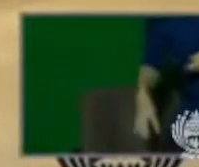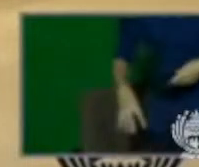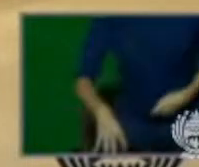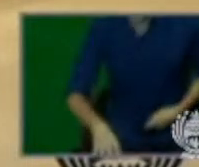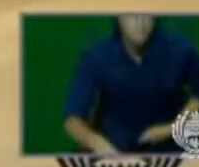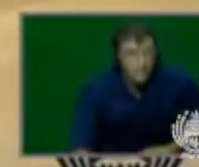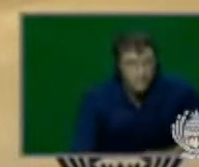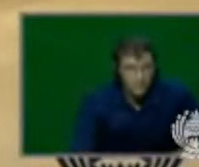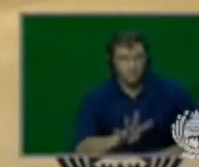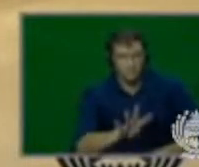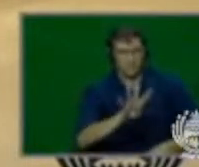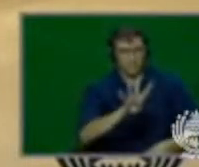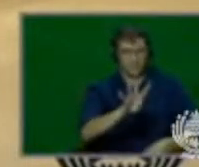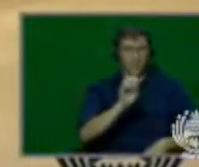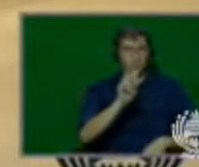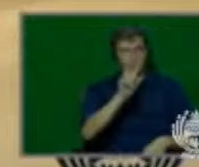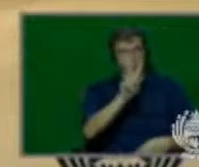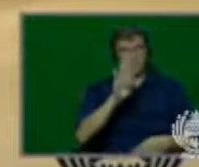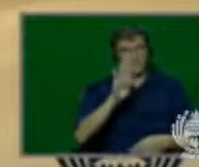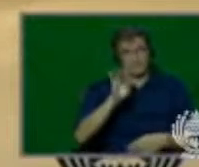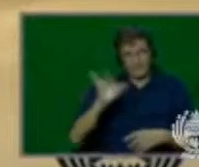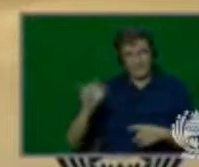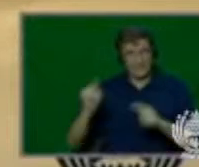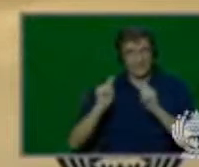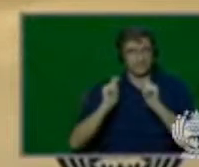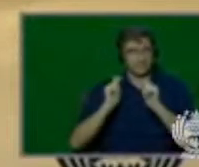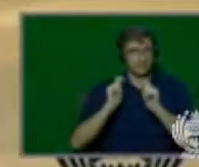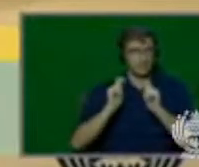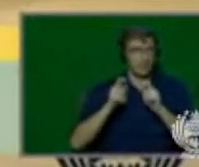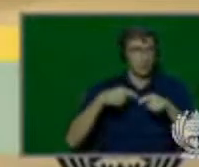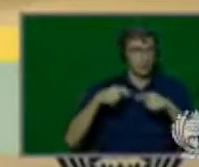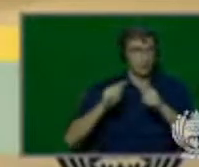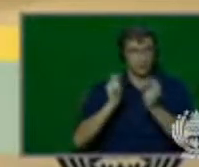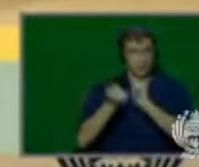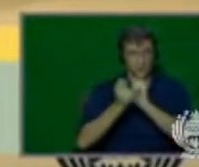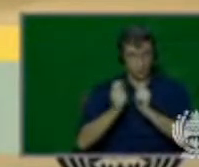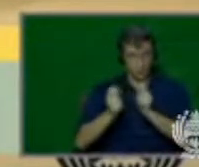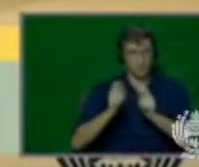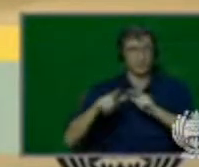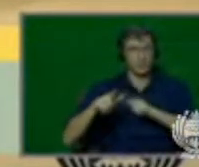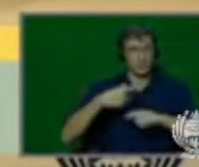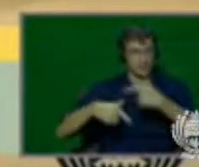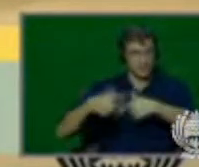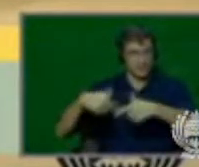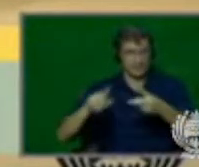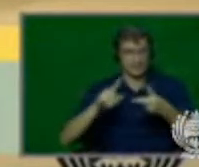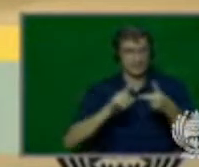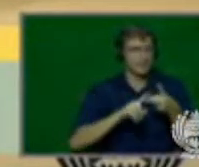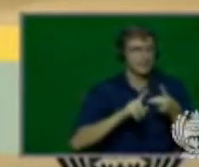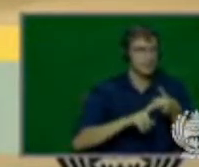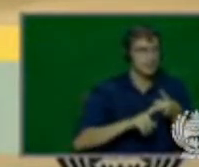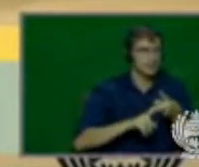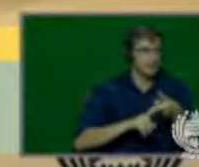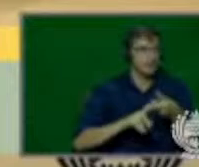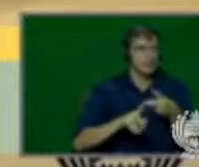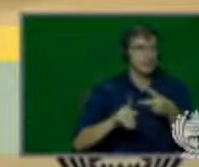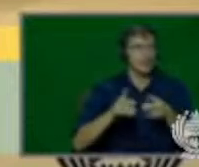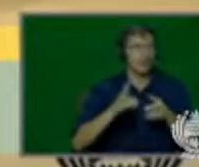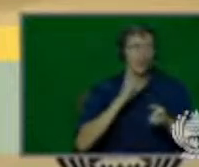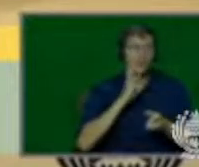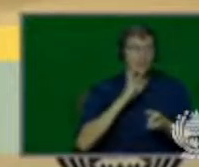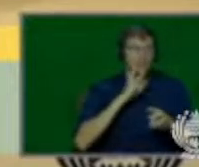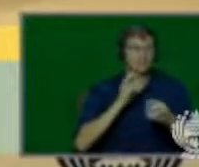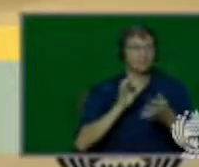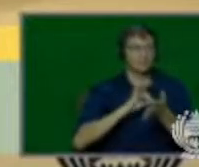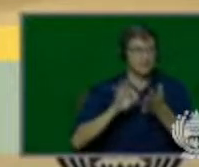219 billion for energy infrastructure, 156 billion rand for water and sanitation.